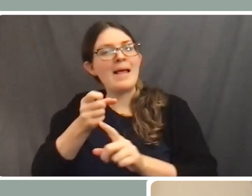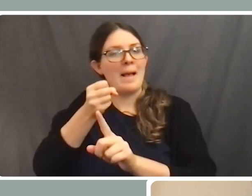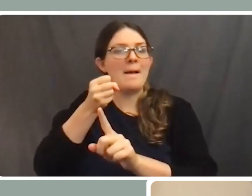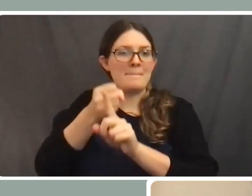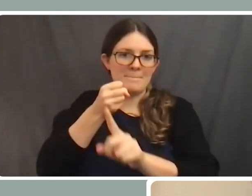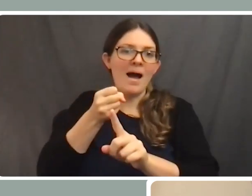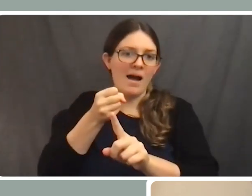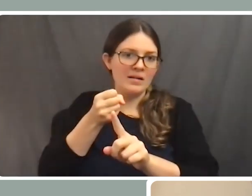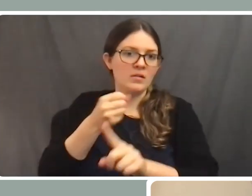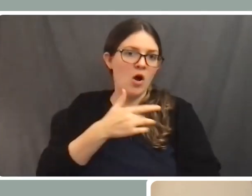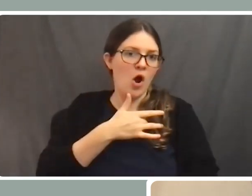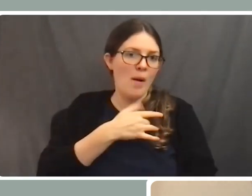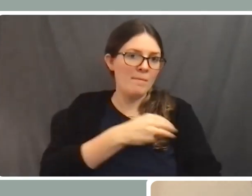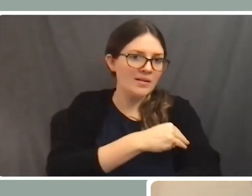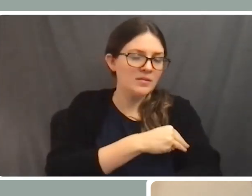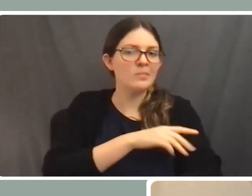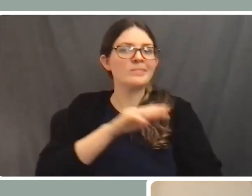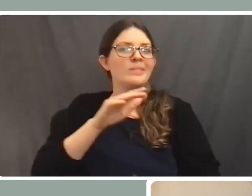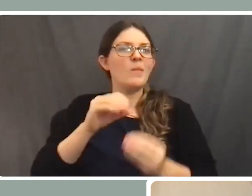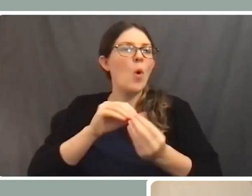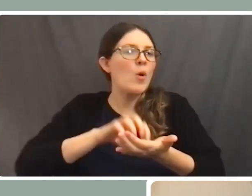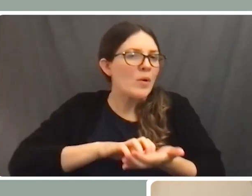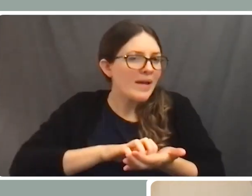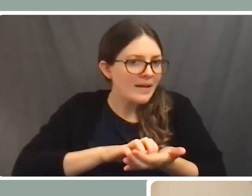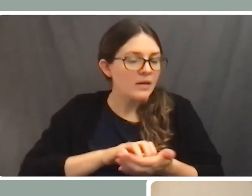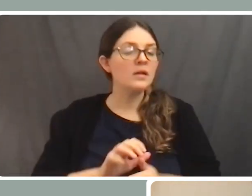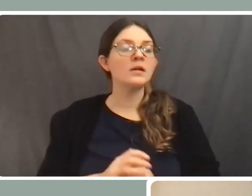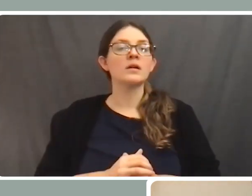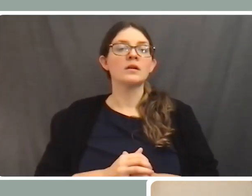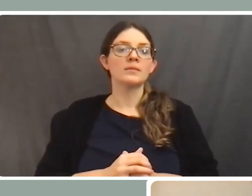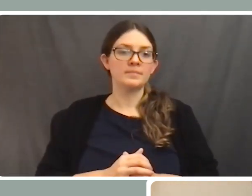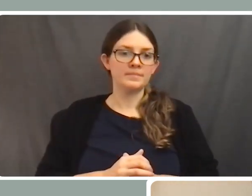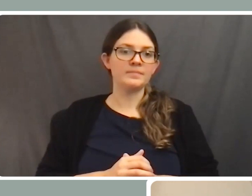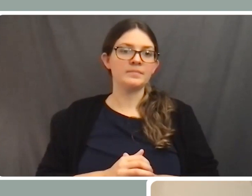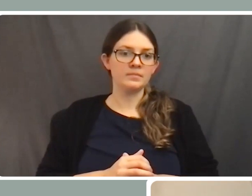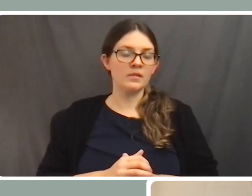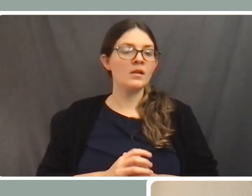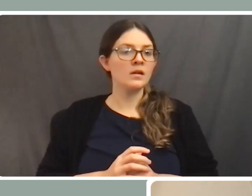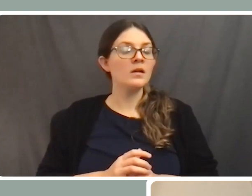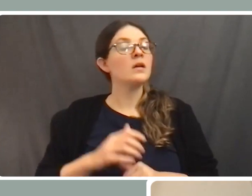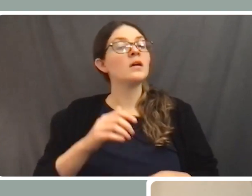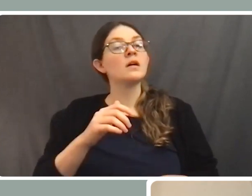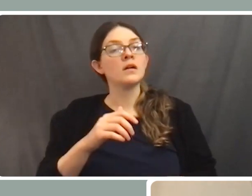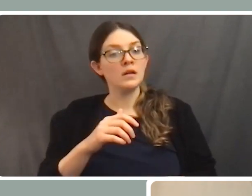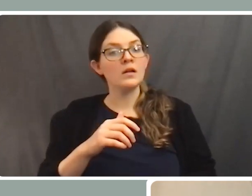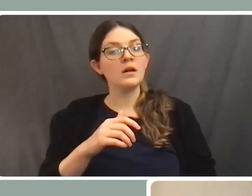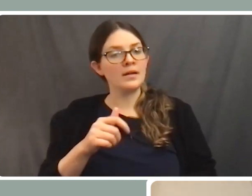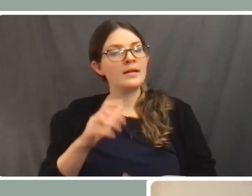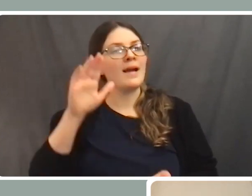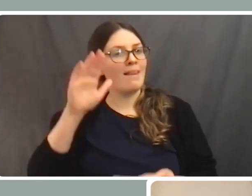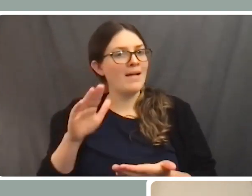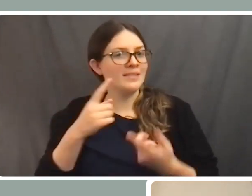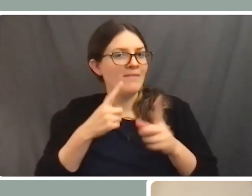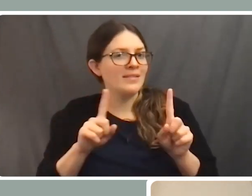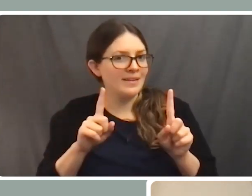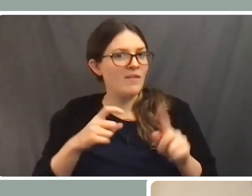heart muscle and the strength of the heart muscle, and reducing what's called the ejection fraction, the effectiveness of your heart